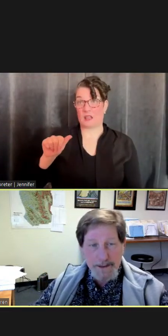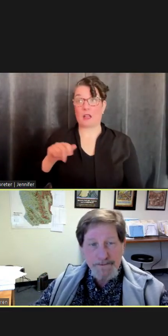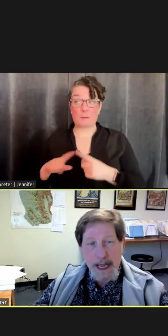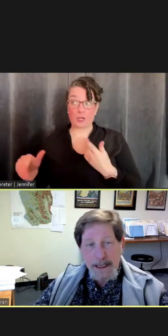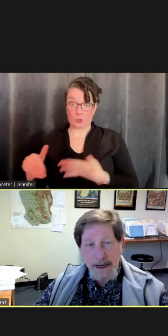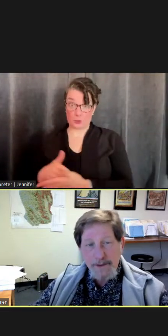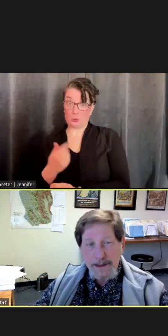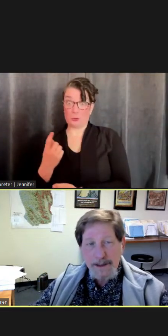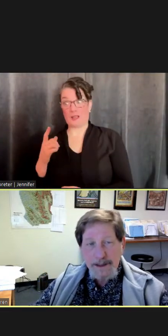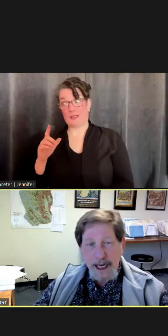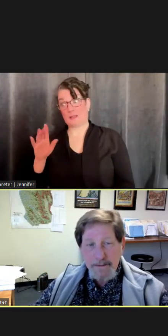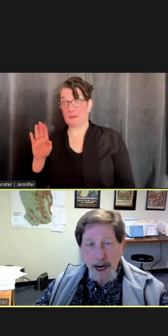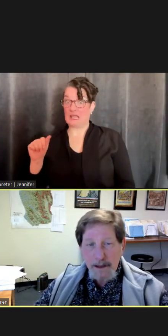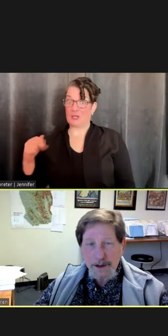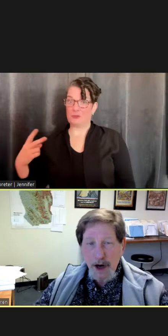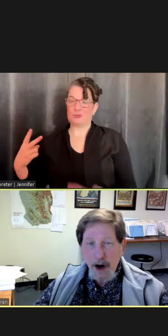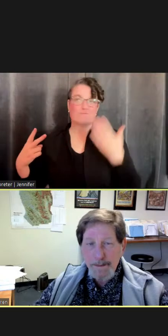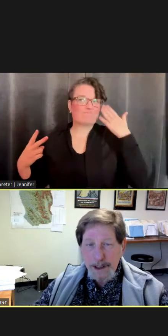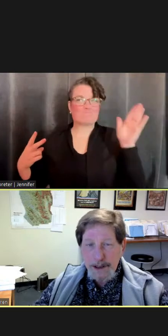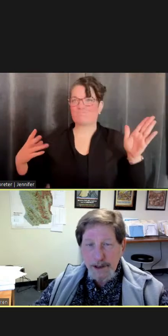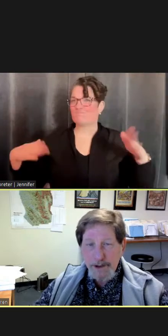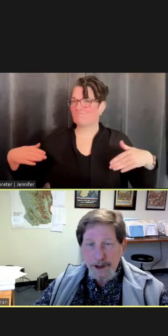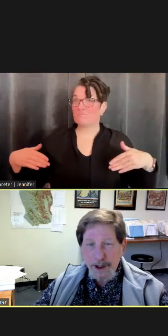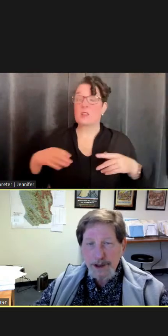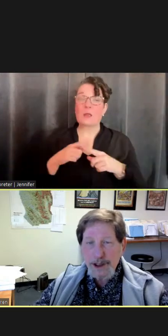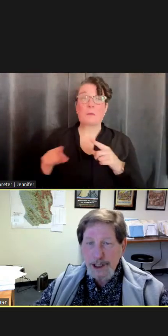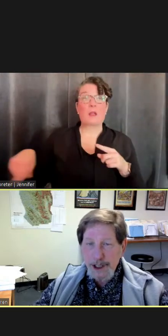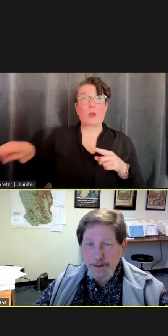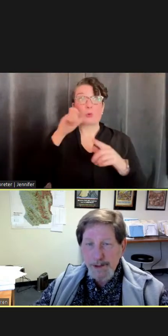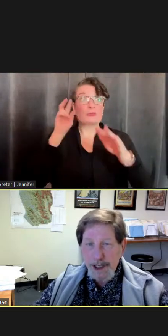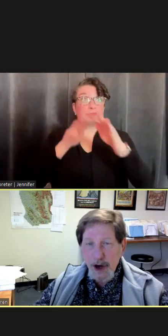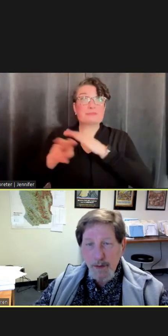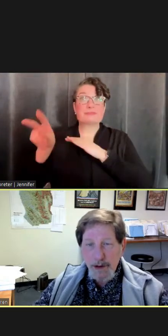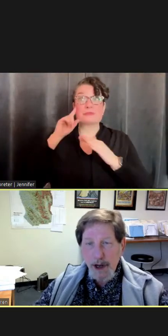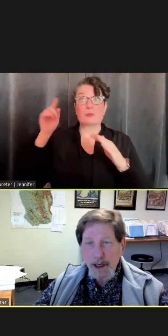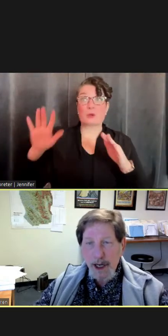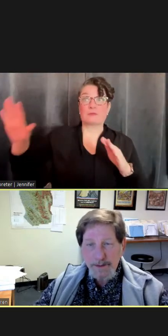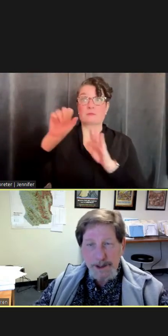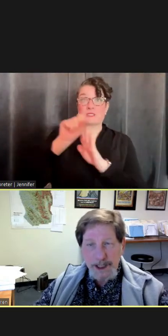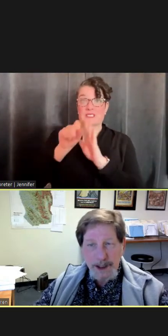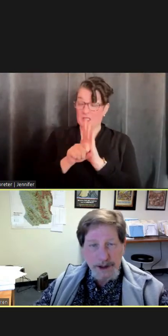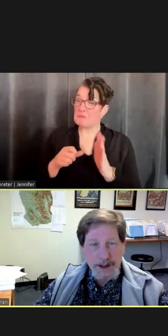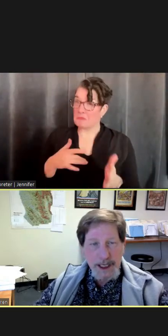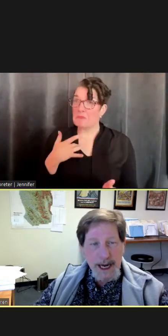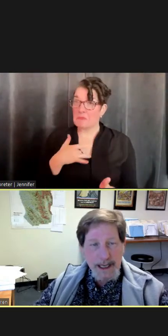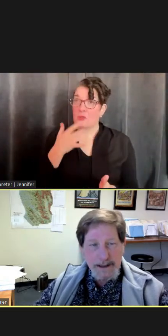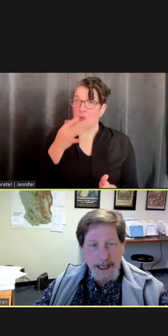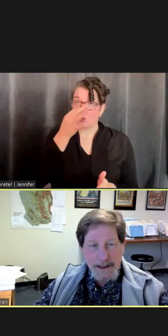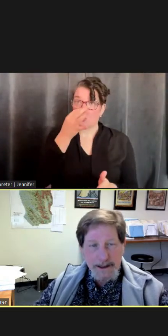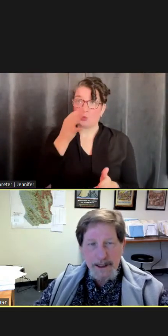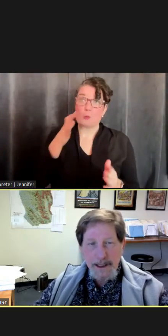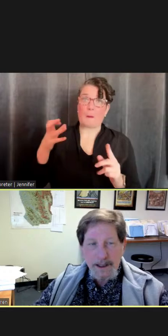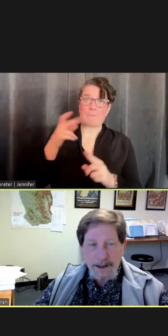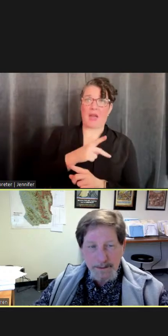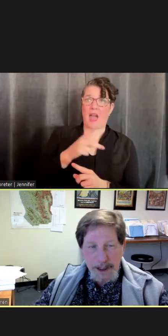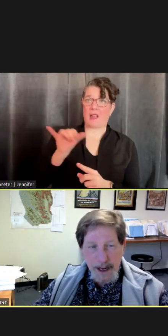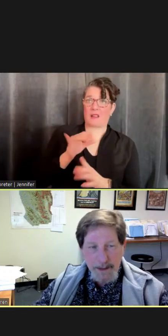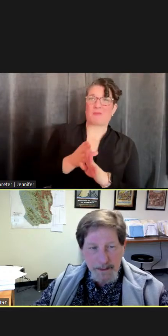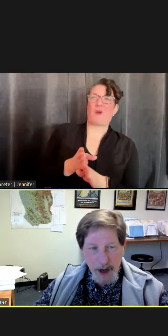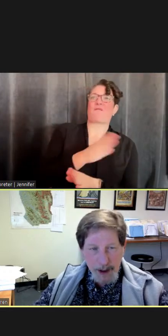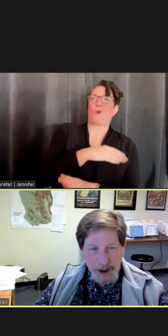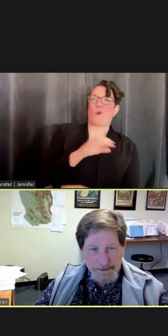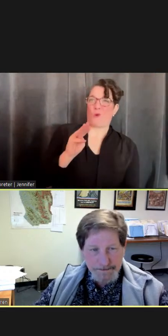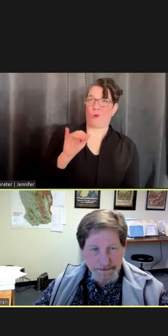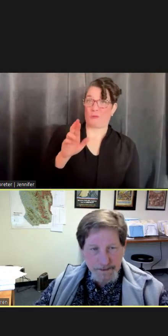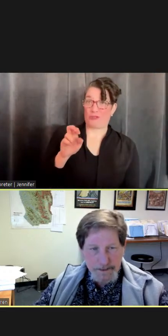going to happen. Nevertheless, the state modelers are predicting a return to near pre-Omicron hospitalizations and deaths sometime